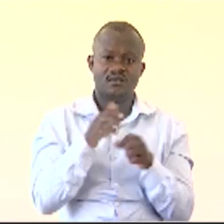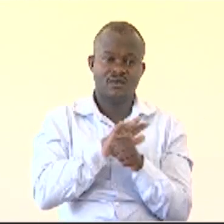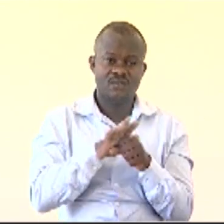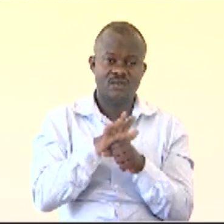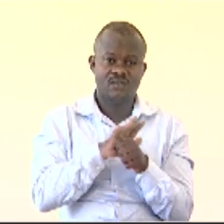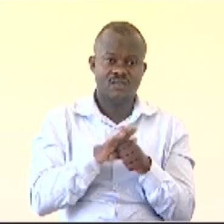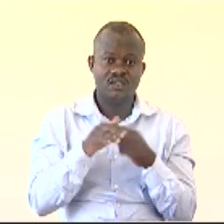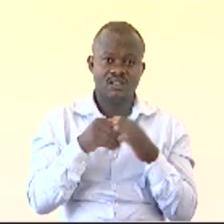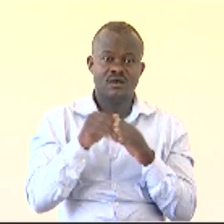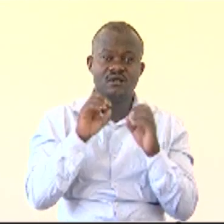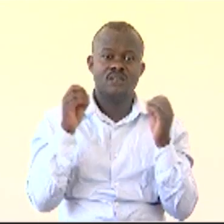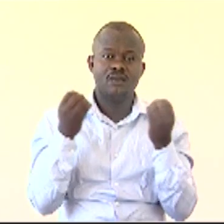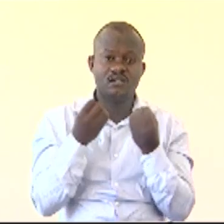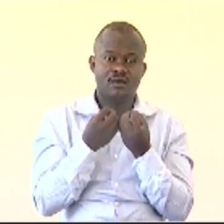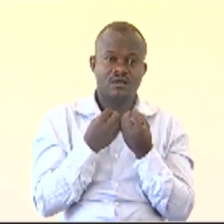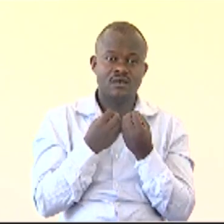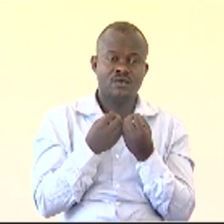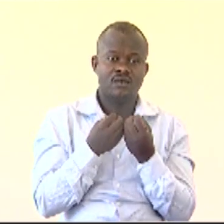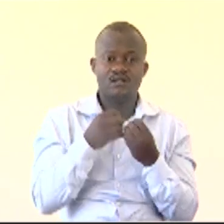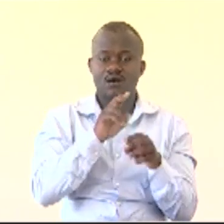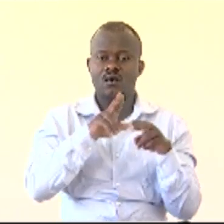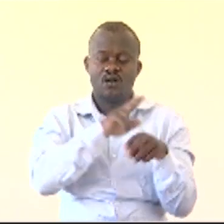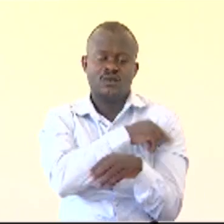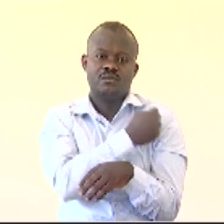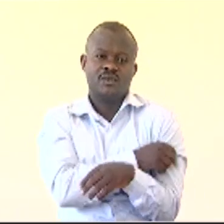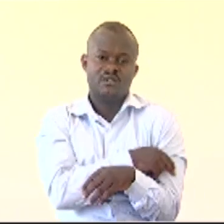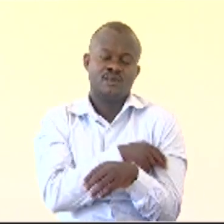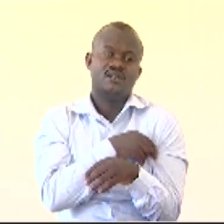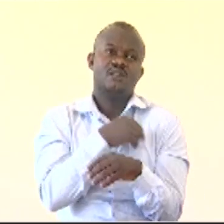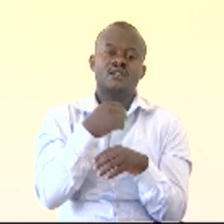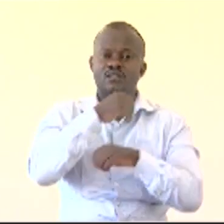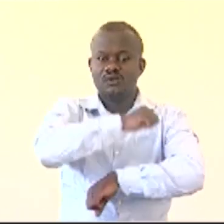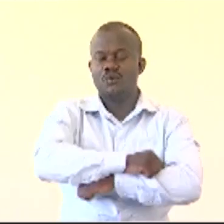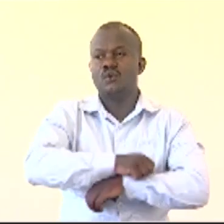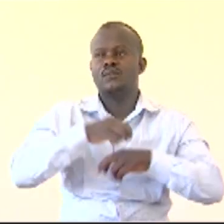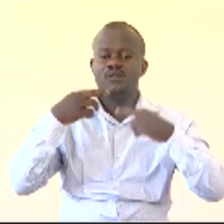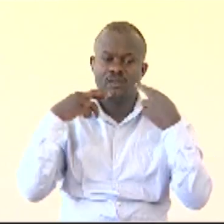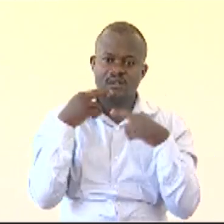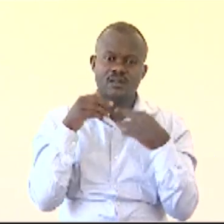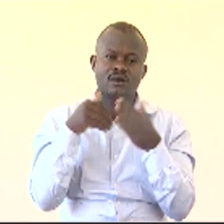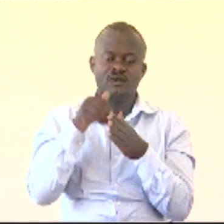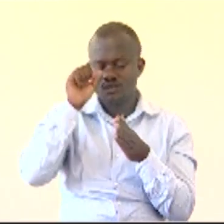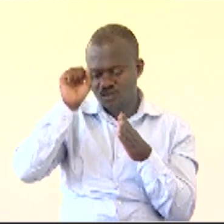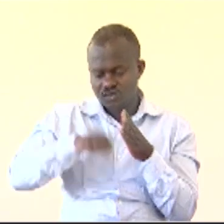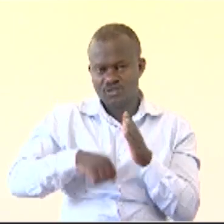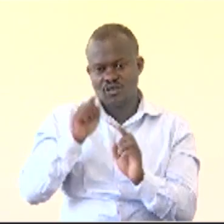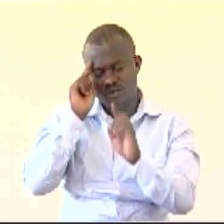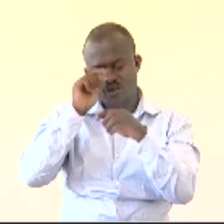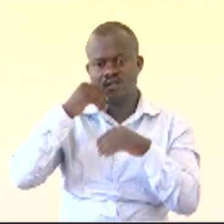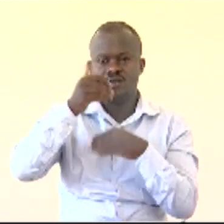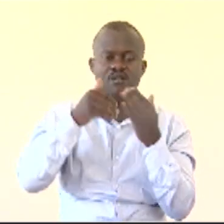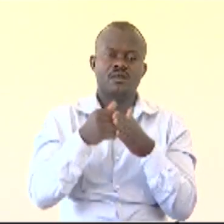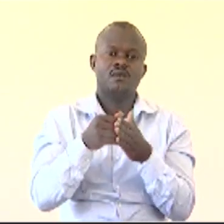in institutions like hospitals, schools, restaurants should go for regular